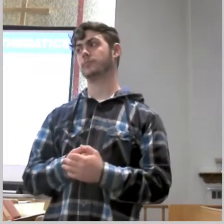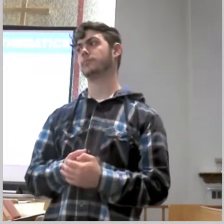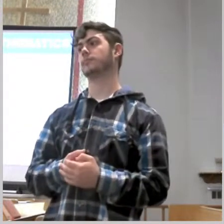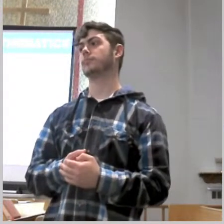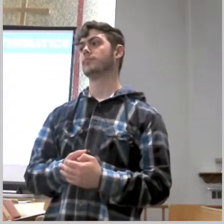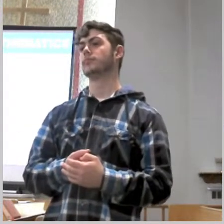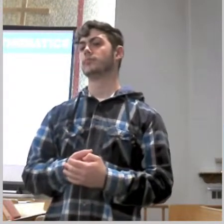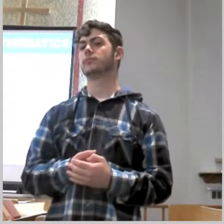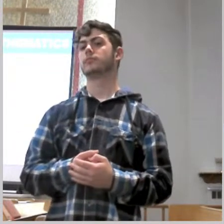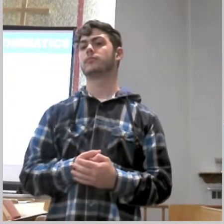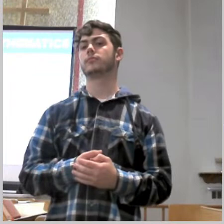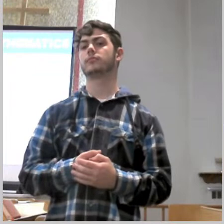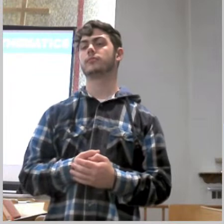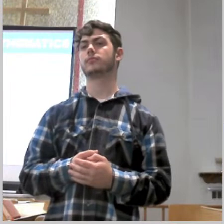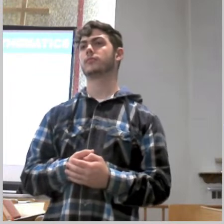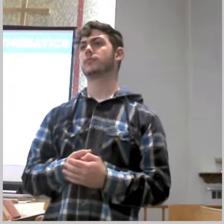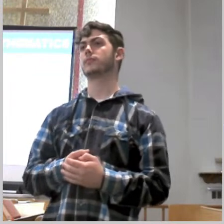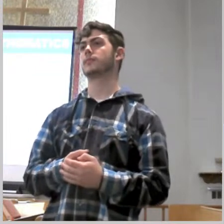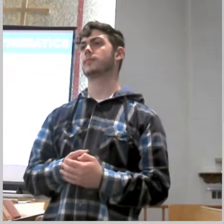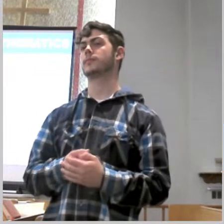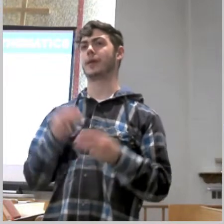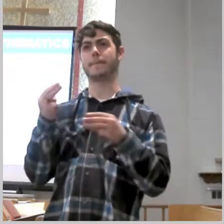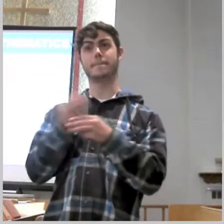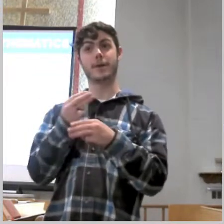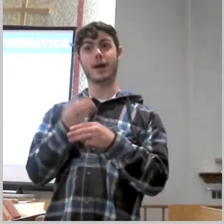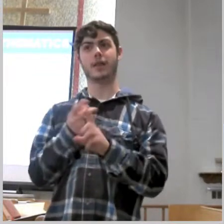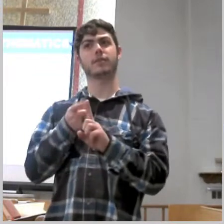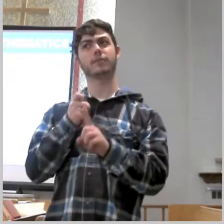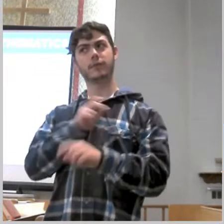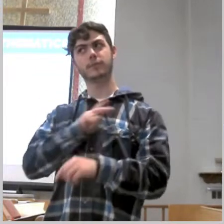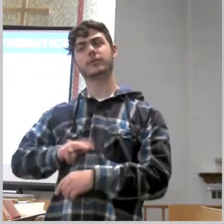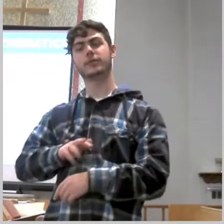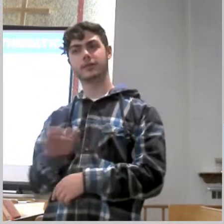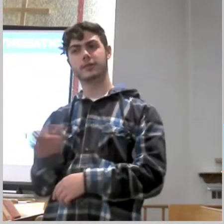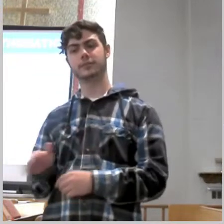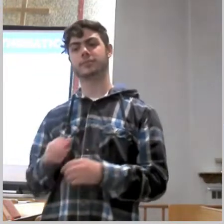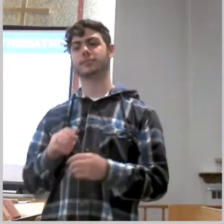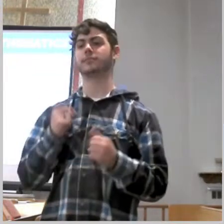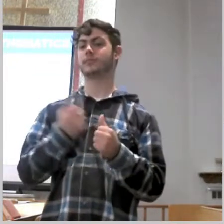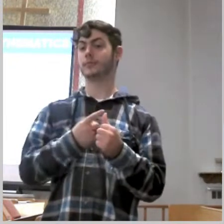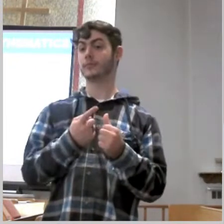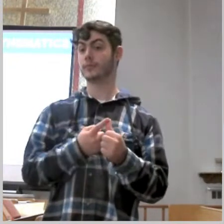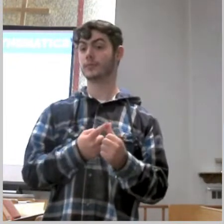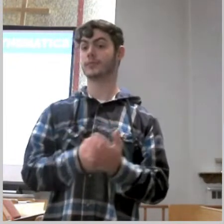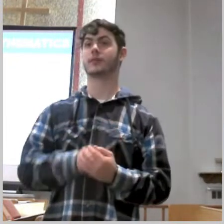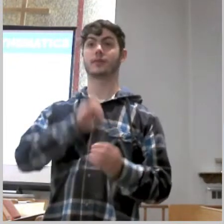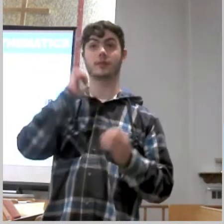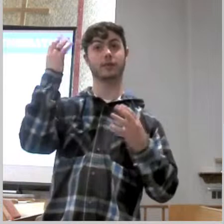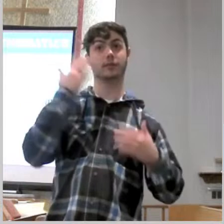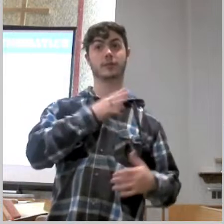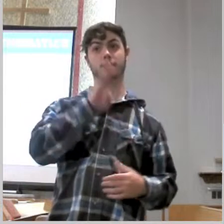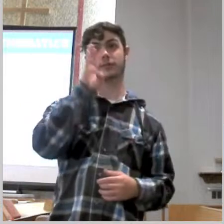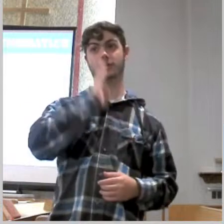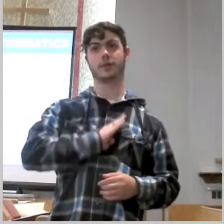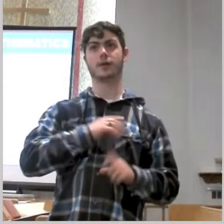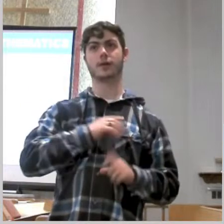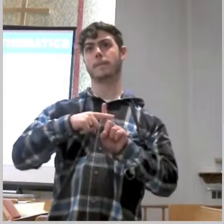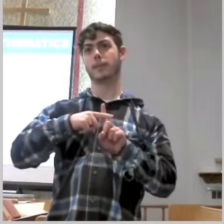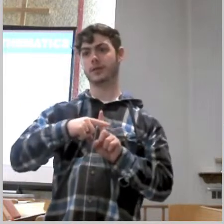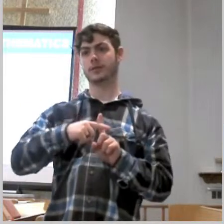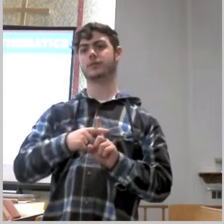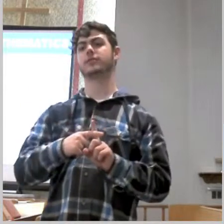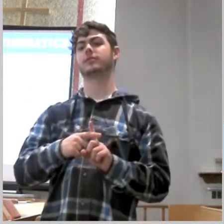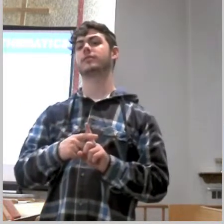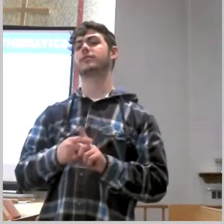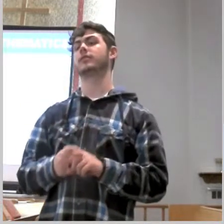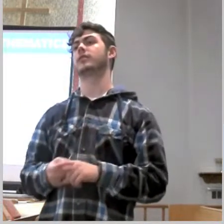this kingdom mathematics. The grace of God and abundant joy equals generosity. So